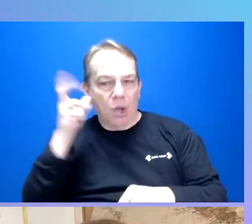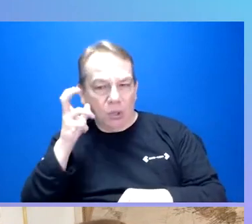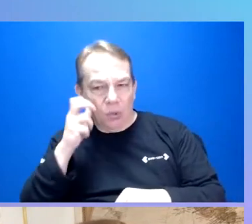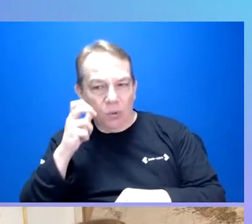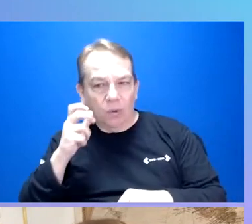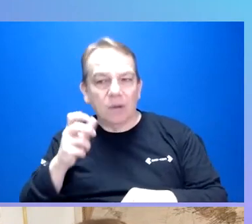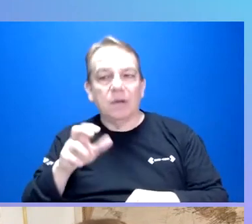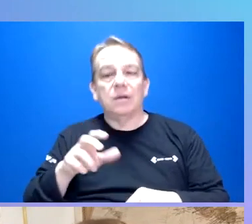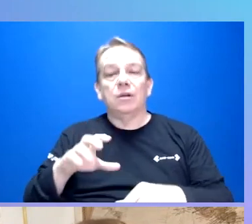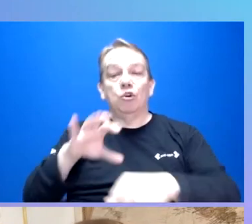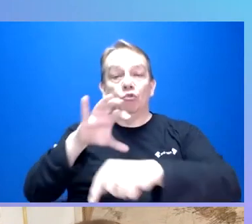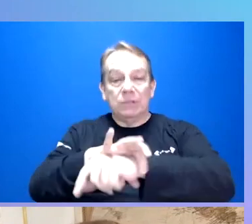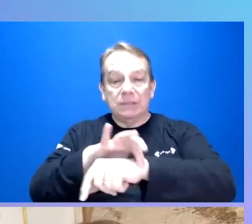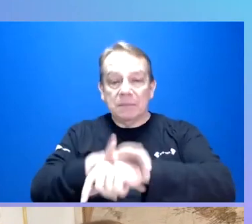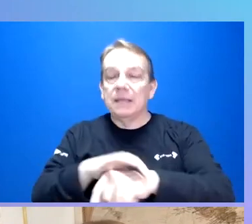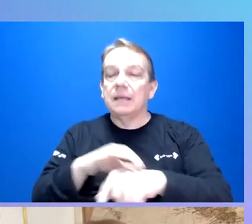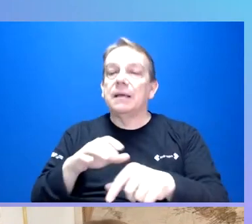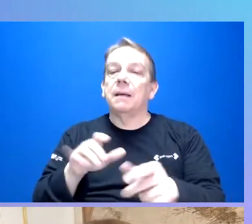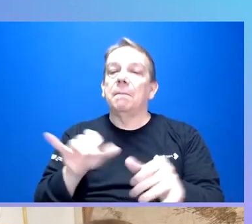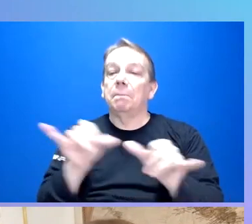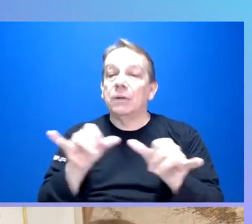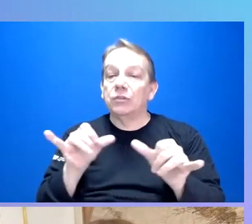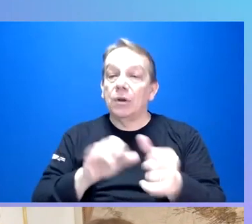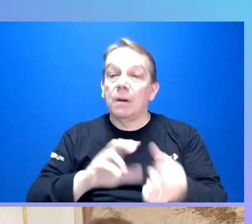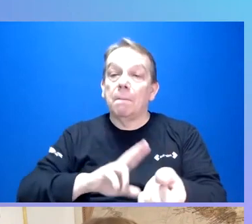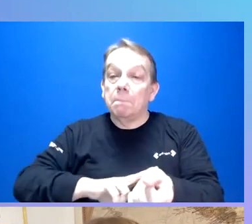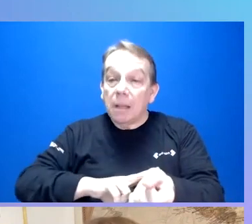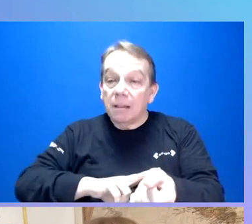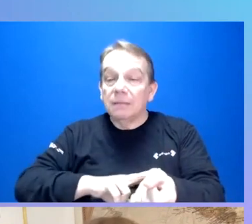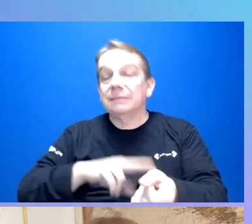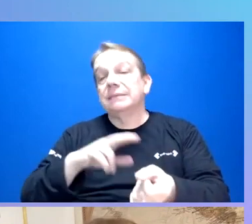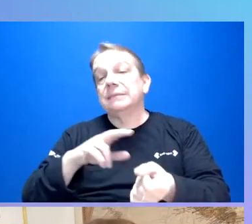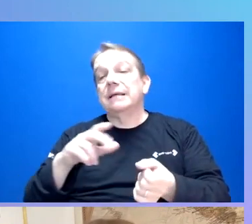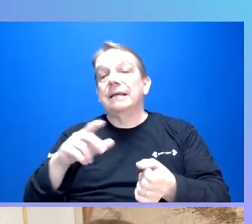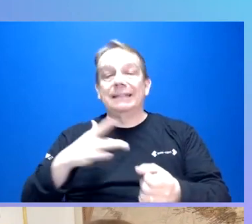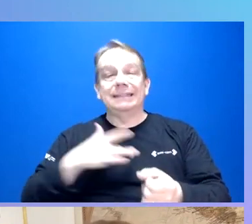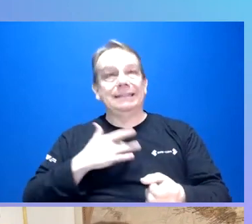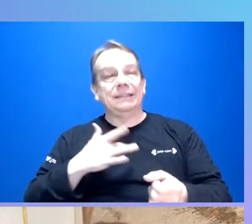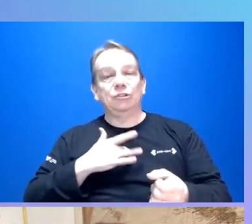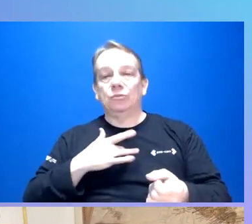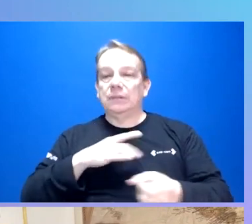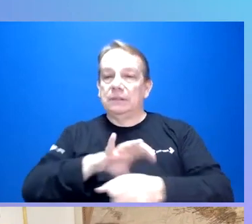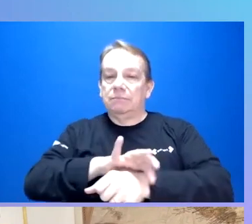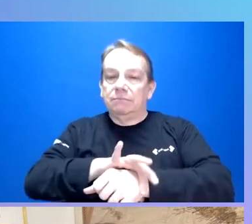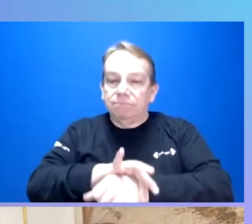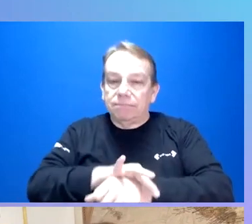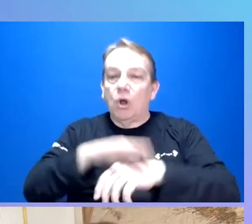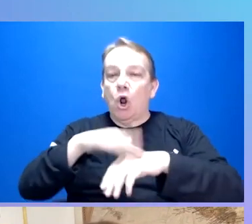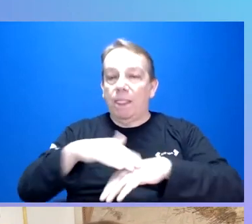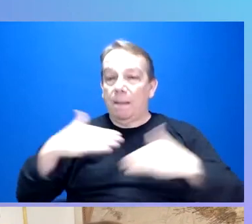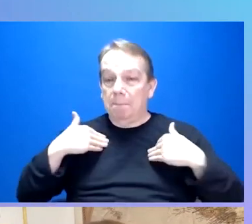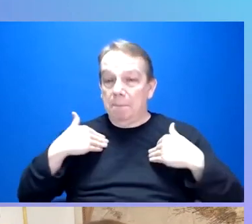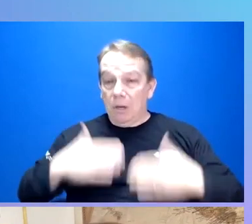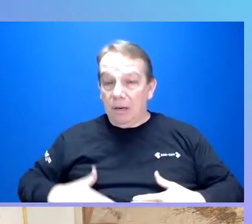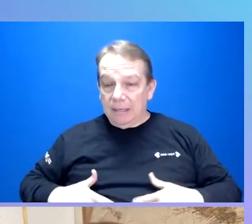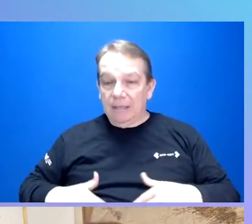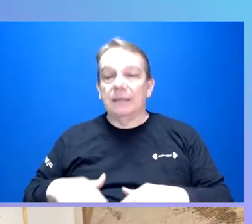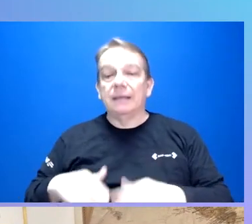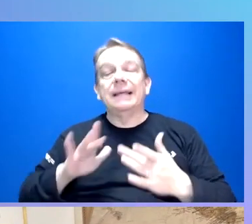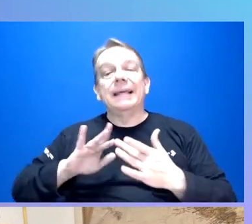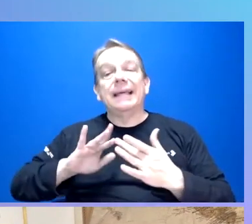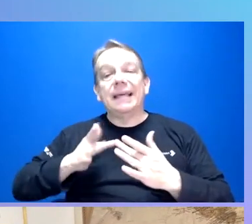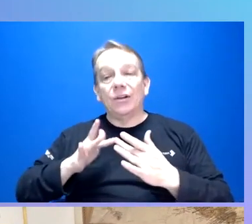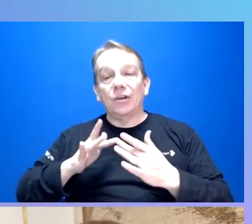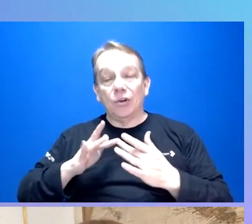had a wristband that measures pulse and controlled sensory regulation compression on the body. And then we had an internet-powered